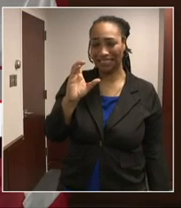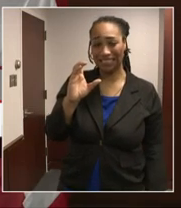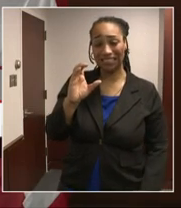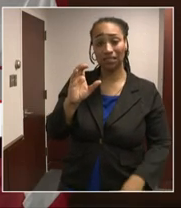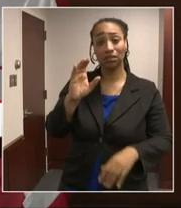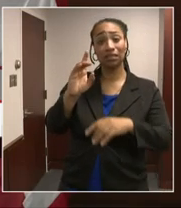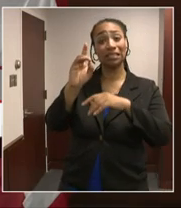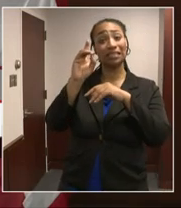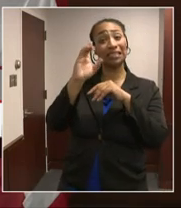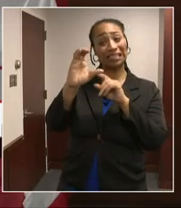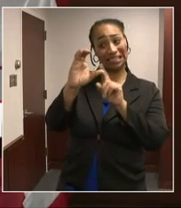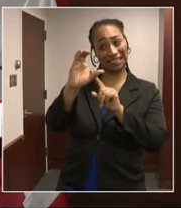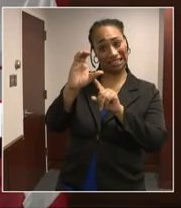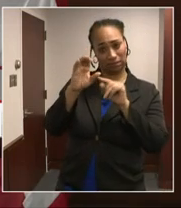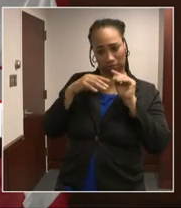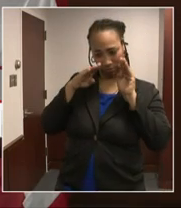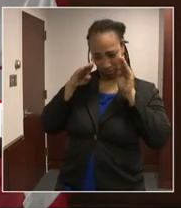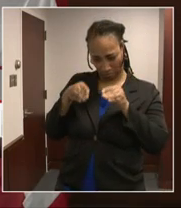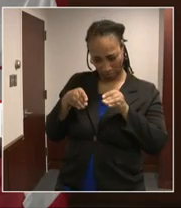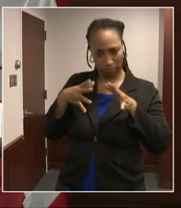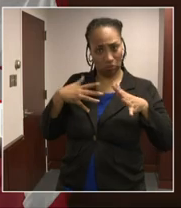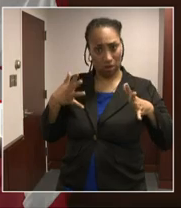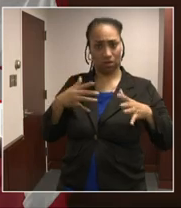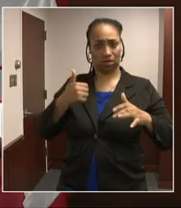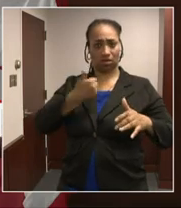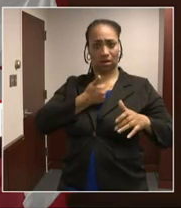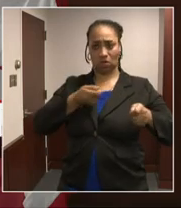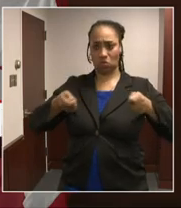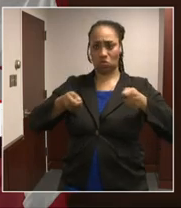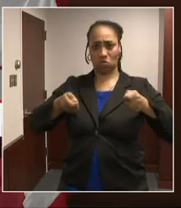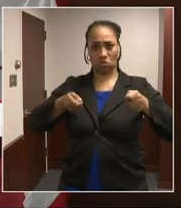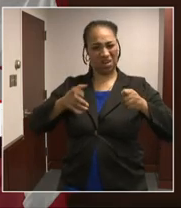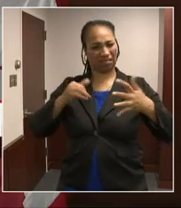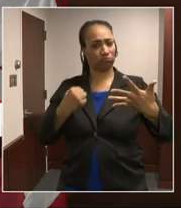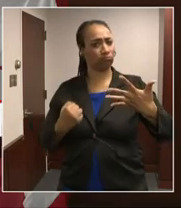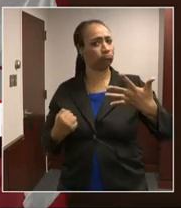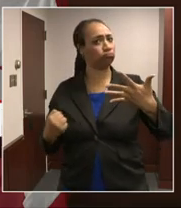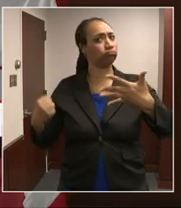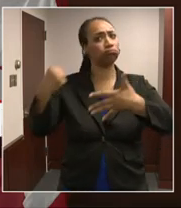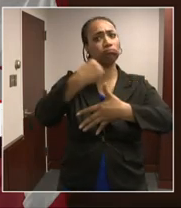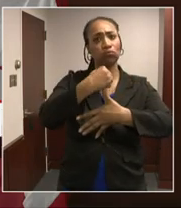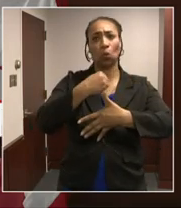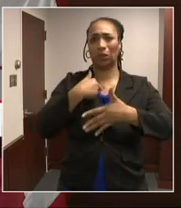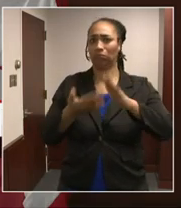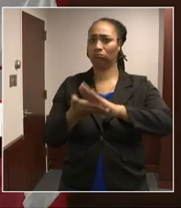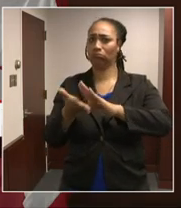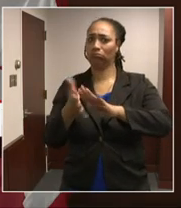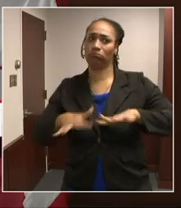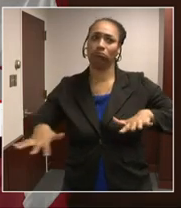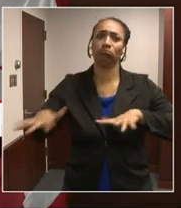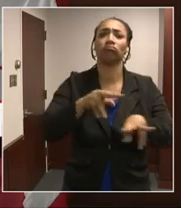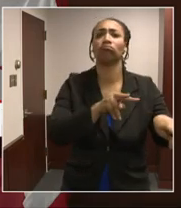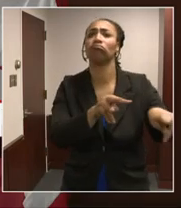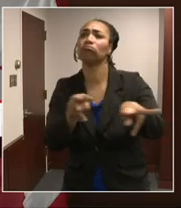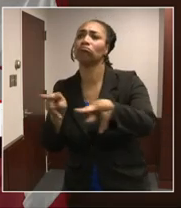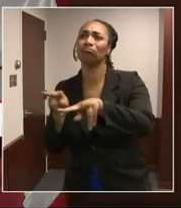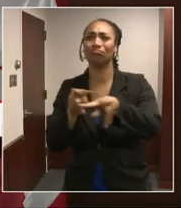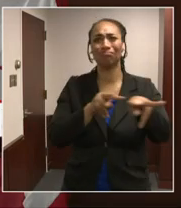future. And that's our priority number one. And we are, so